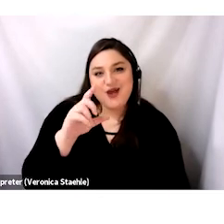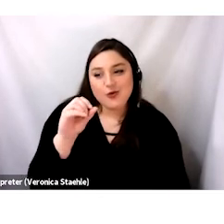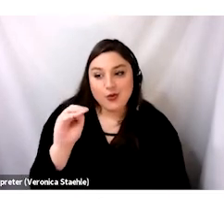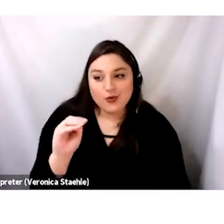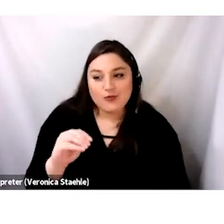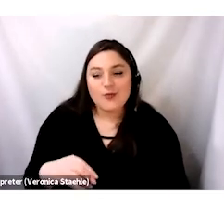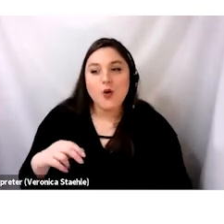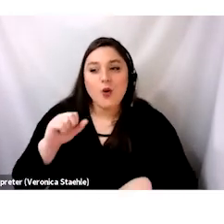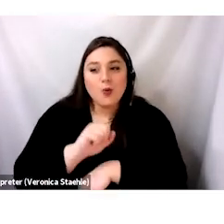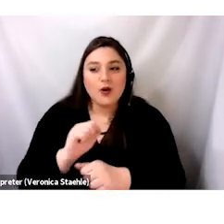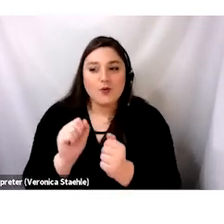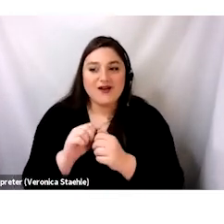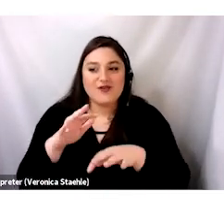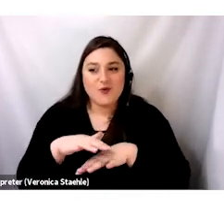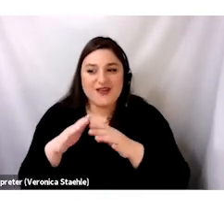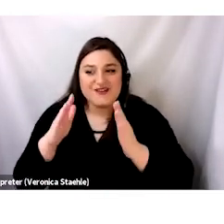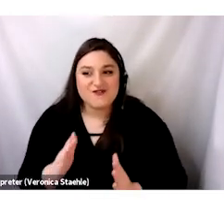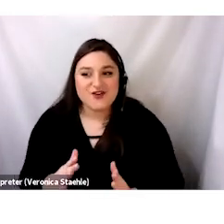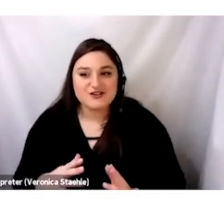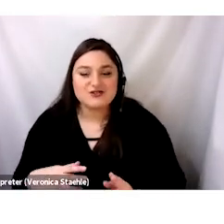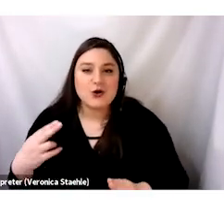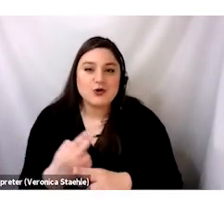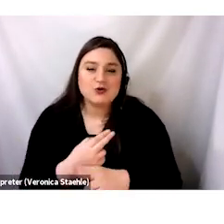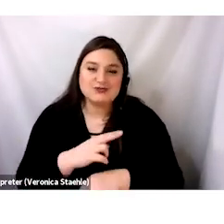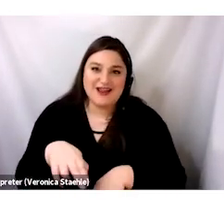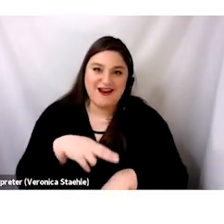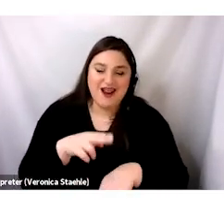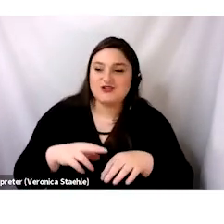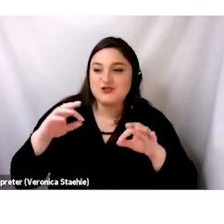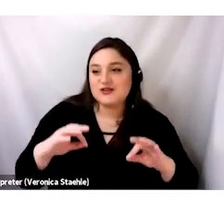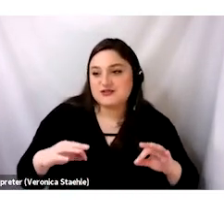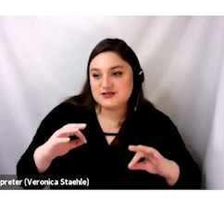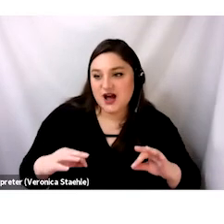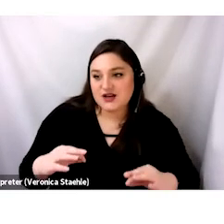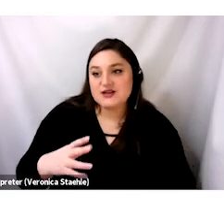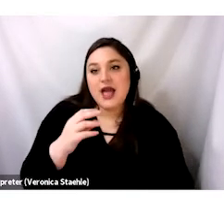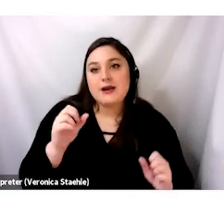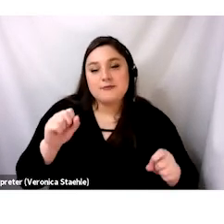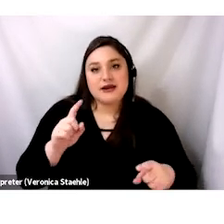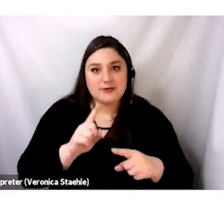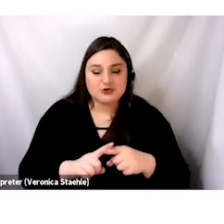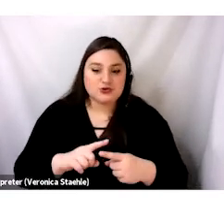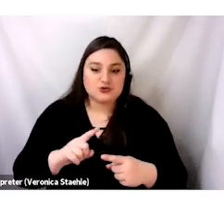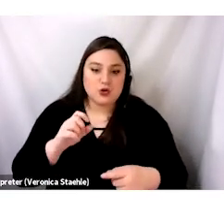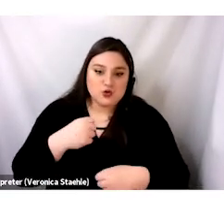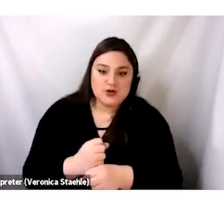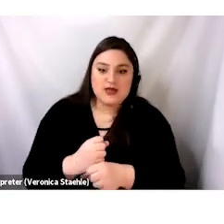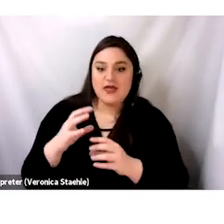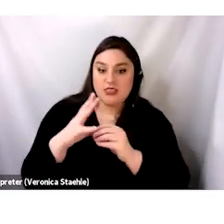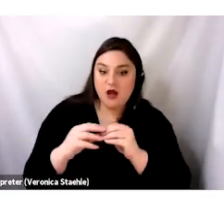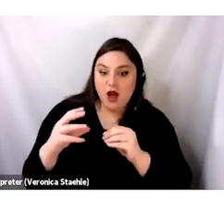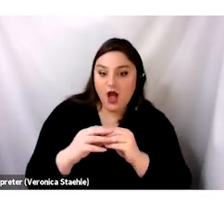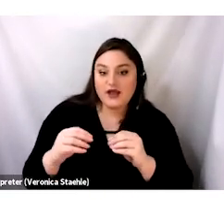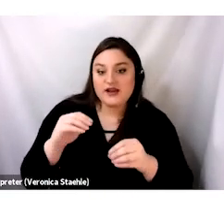dyes. They're bringing back this indigenous practice in cultivating cotton and creating the fabrics and the garments that